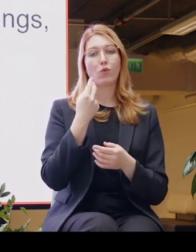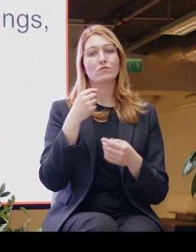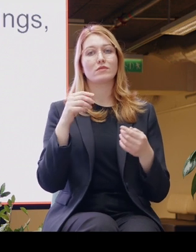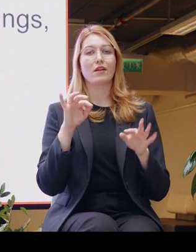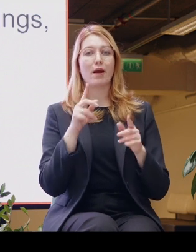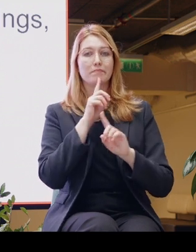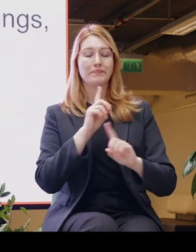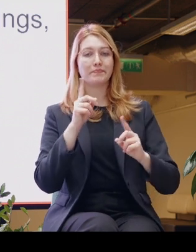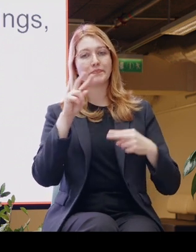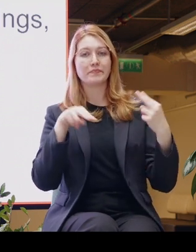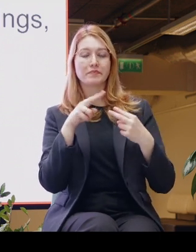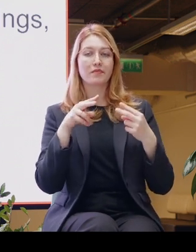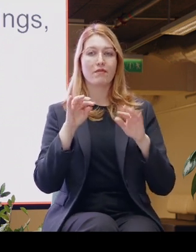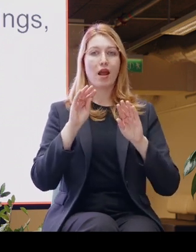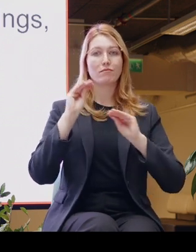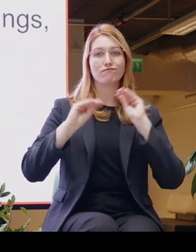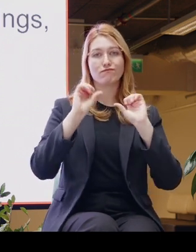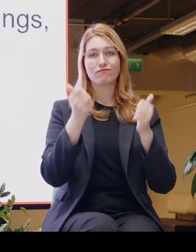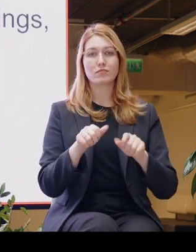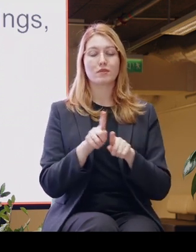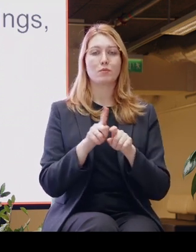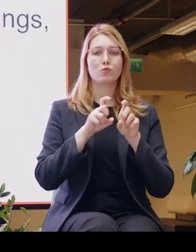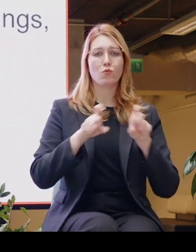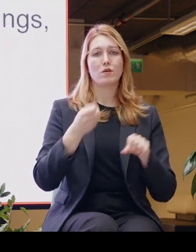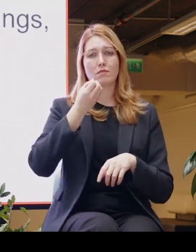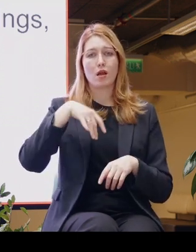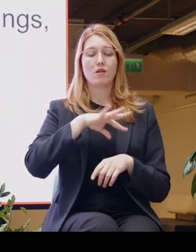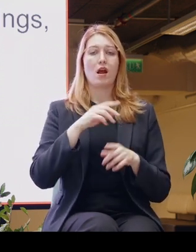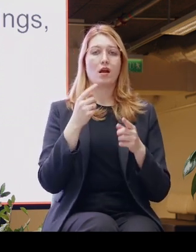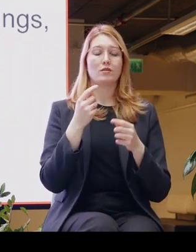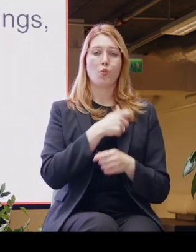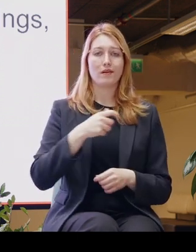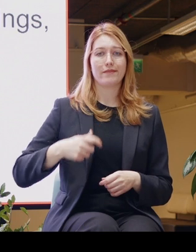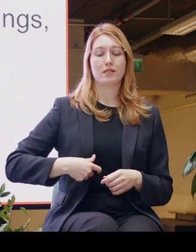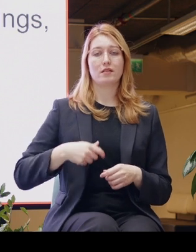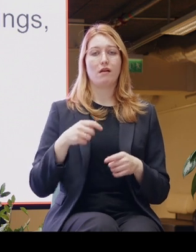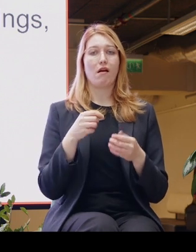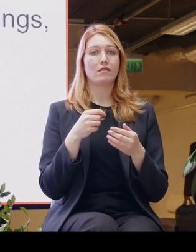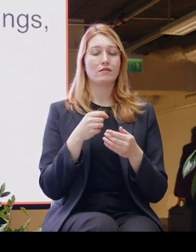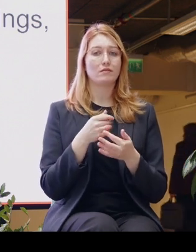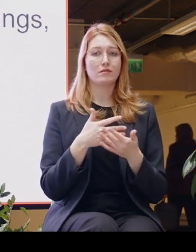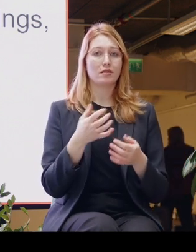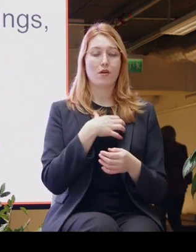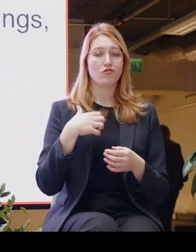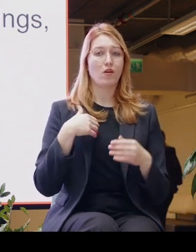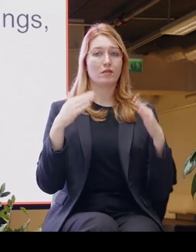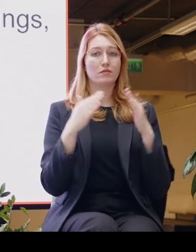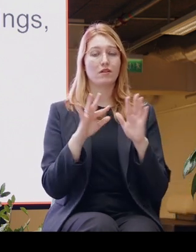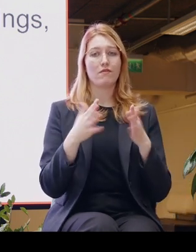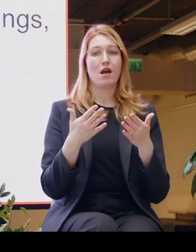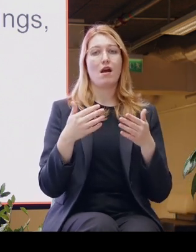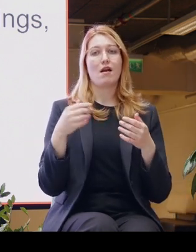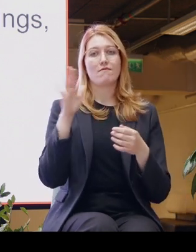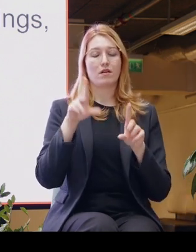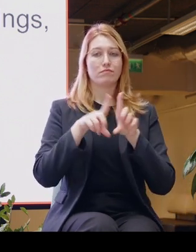like example hospitals, schools, kindergartens, universities, municipal buildings, state houses. They